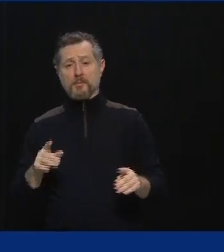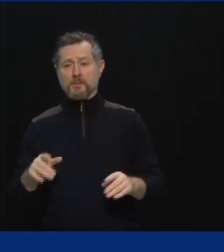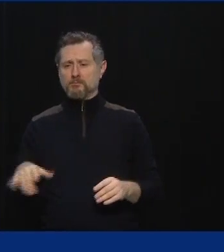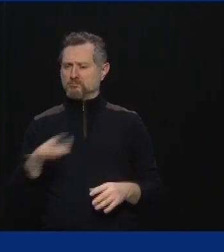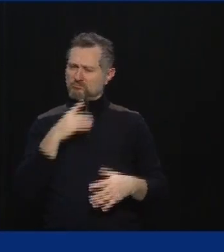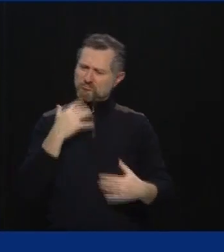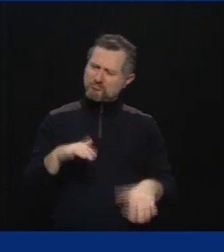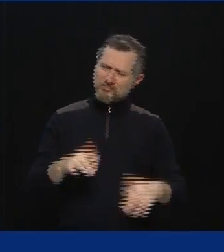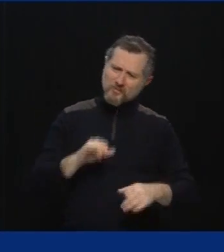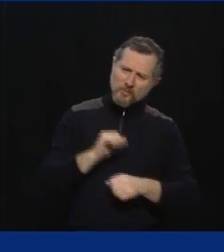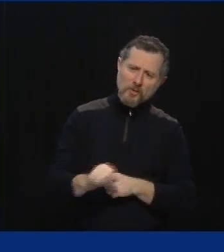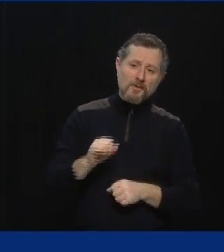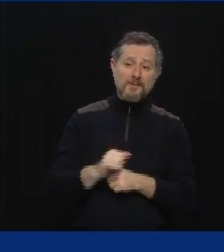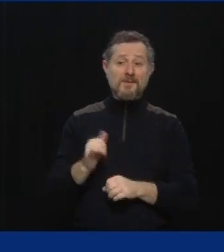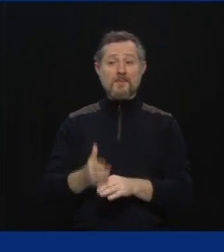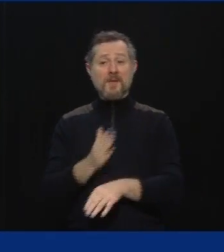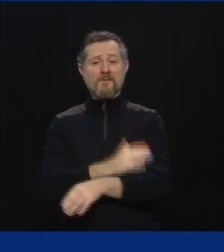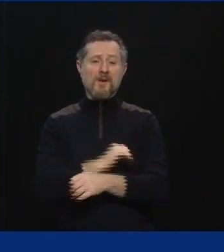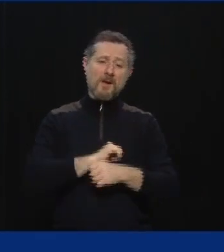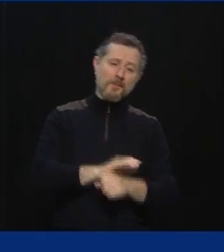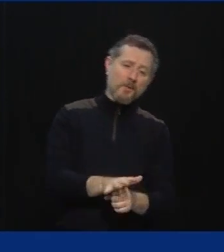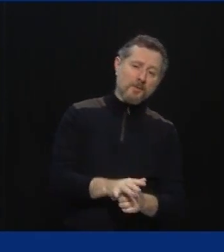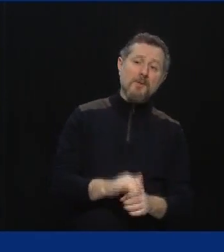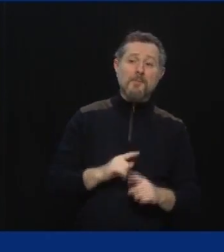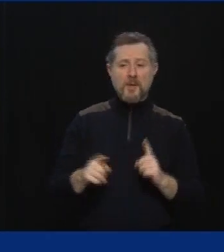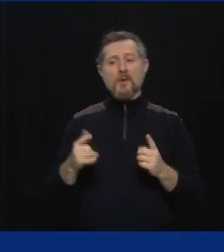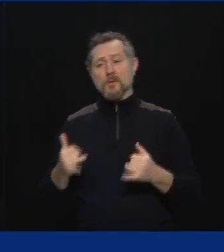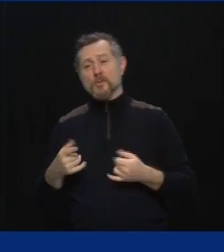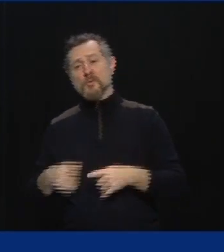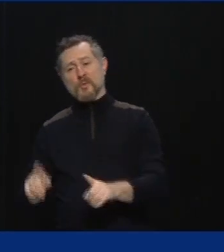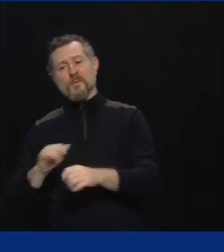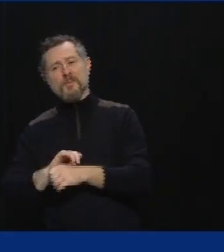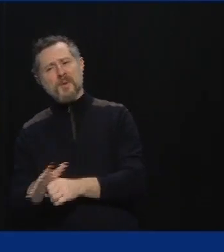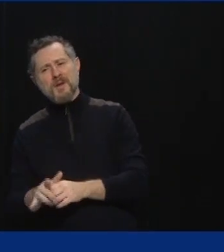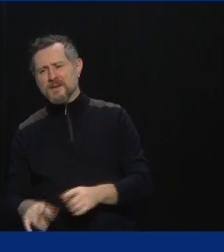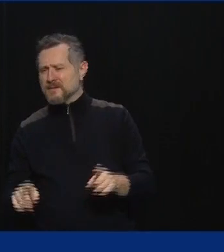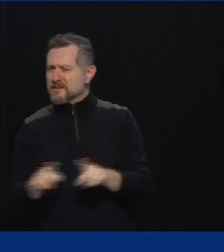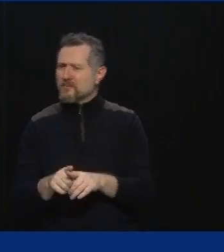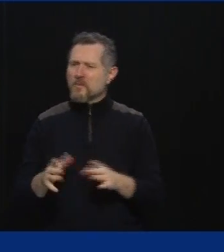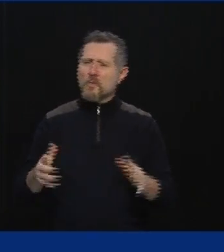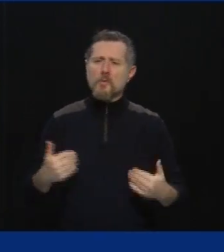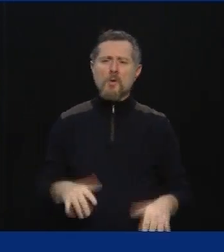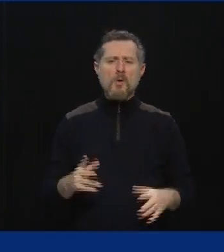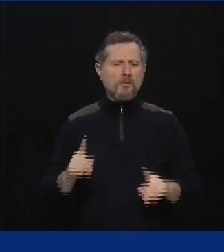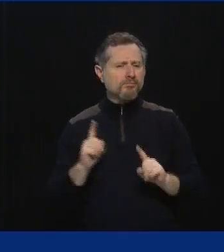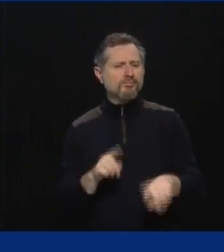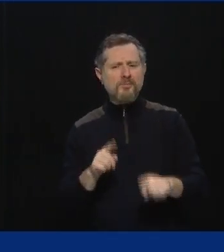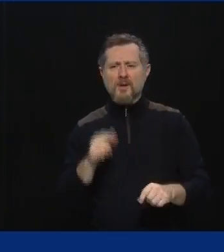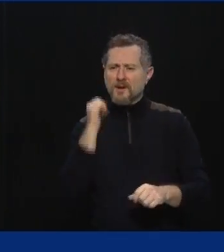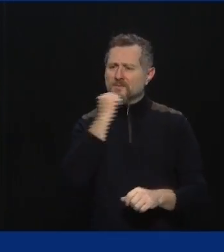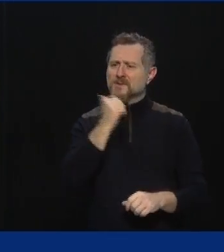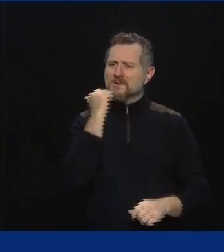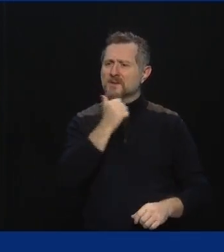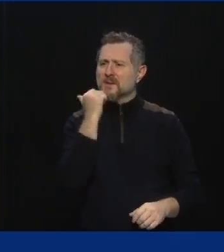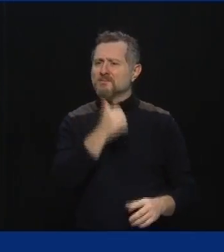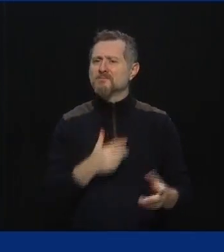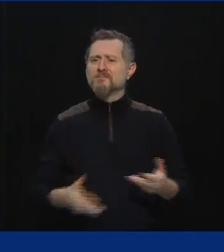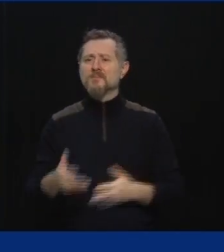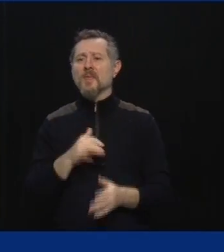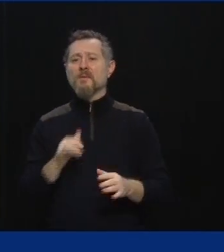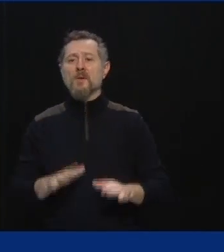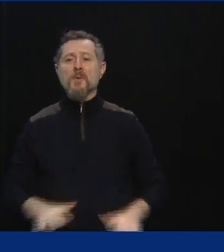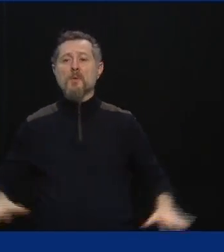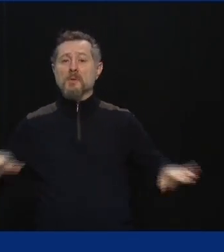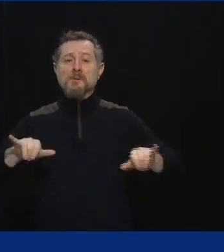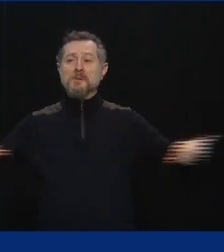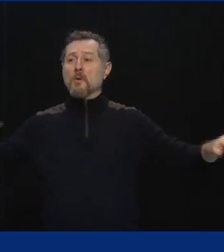even before the pandemic, but let me tell you, my friends, during the pandemic, they showed up every single day when everybody else was